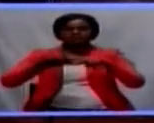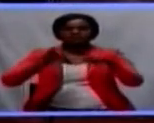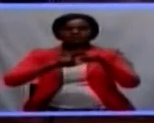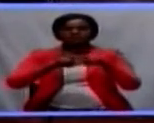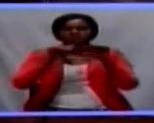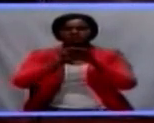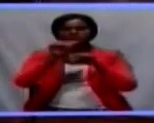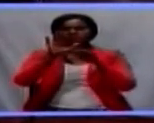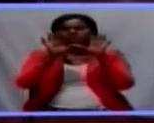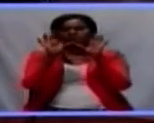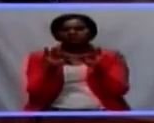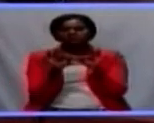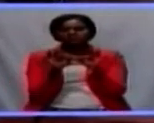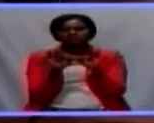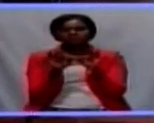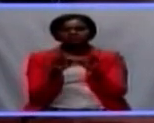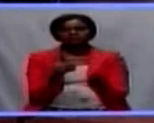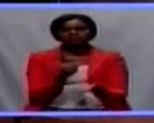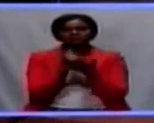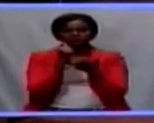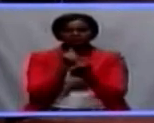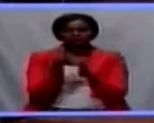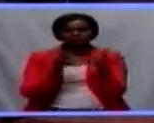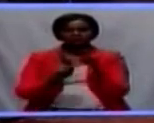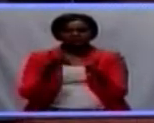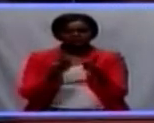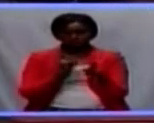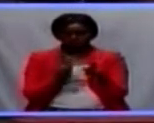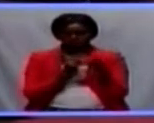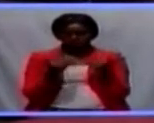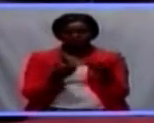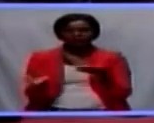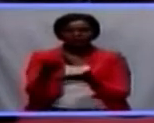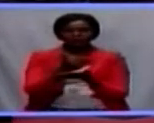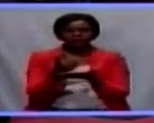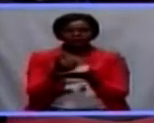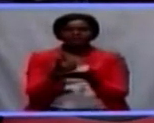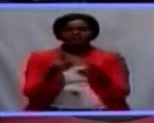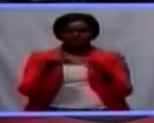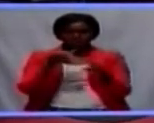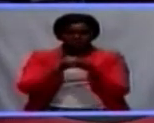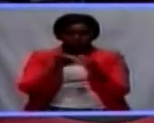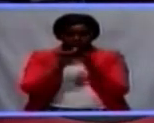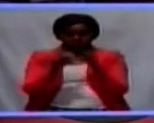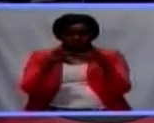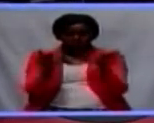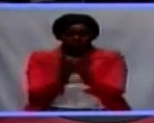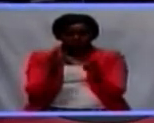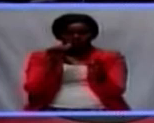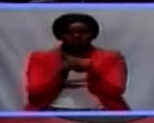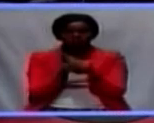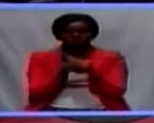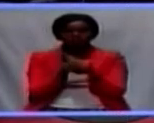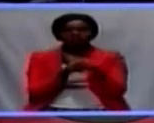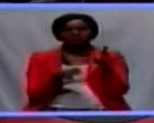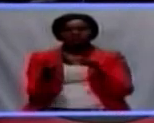account. So, to help them comply, we are now collecting that tax at source, including